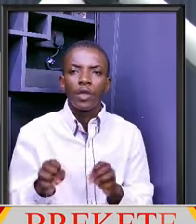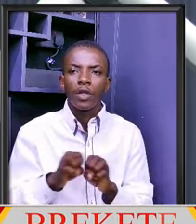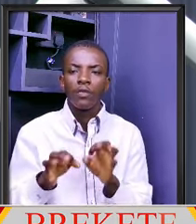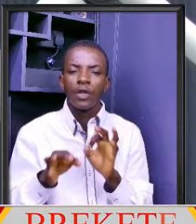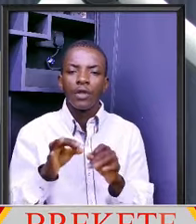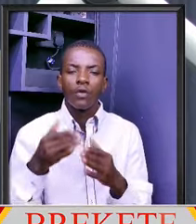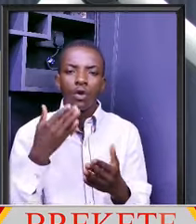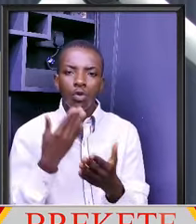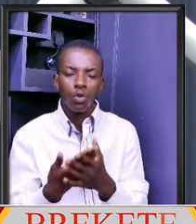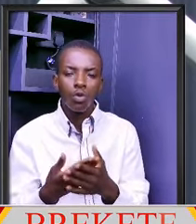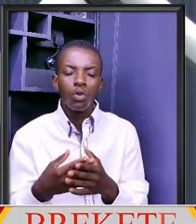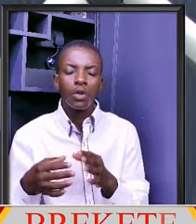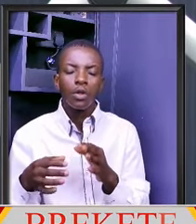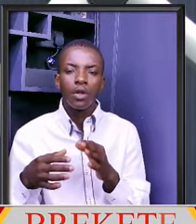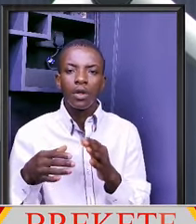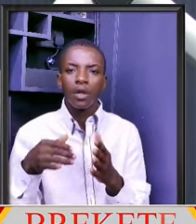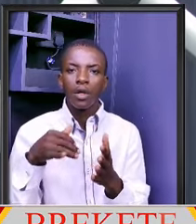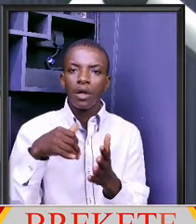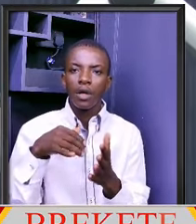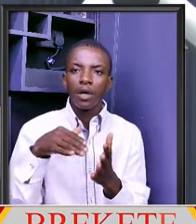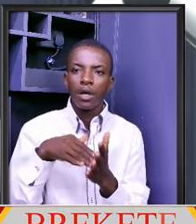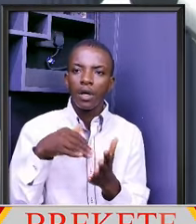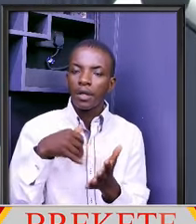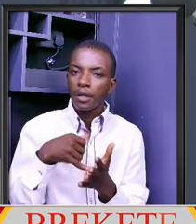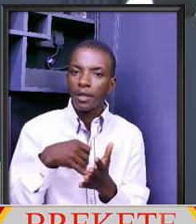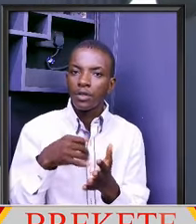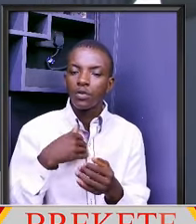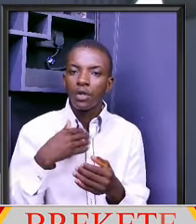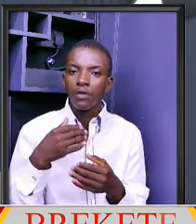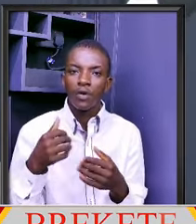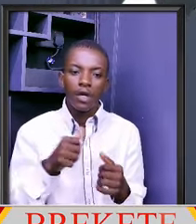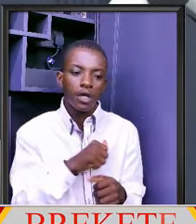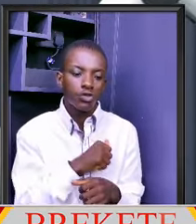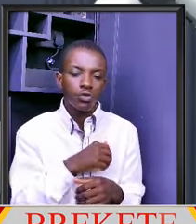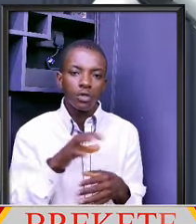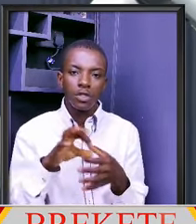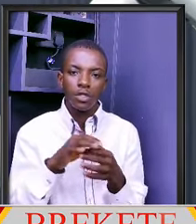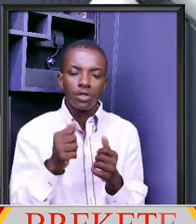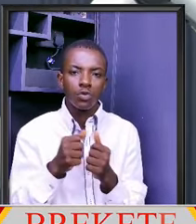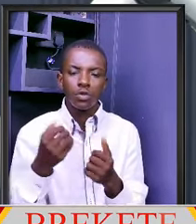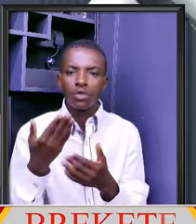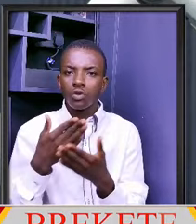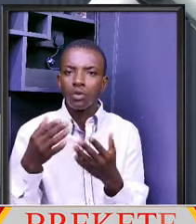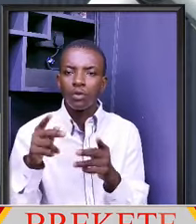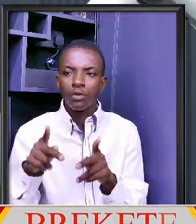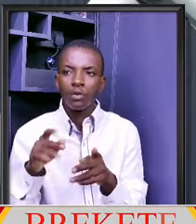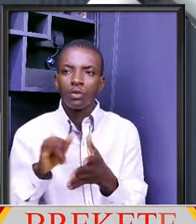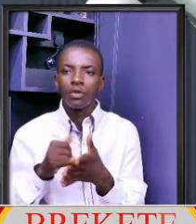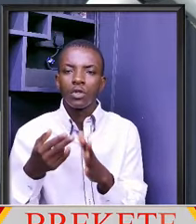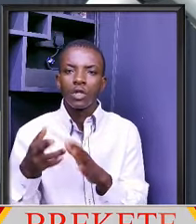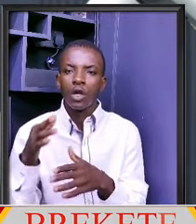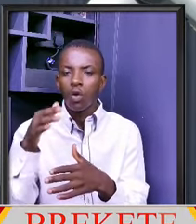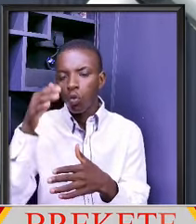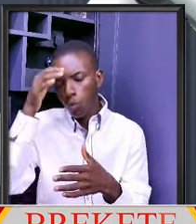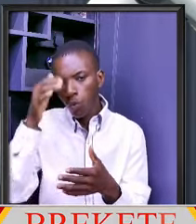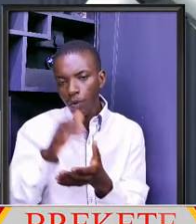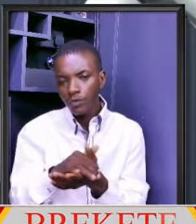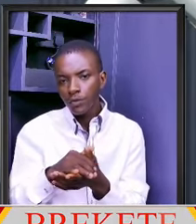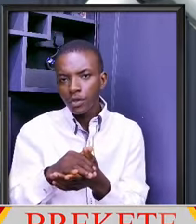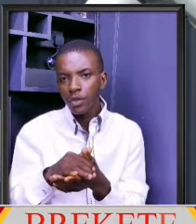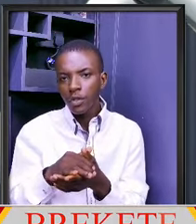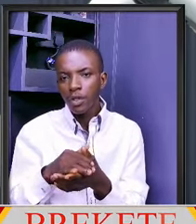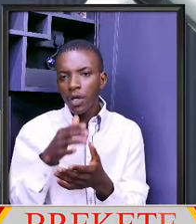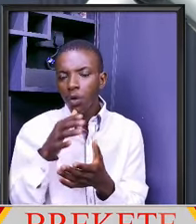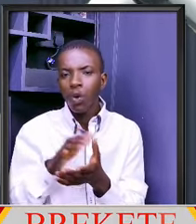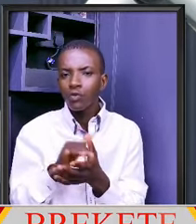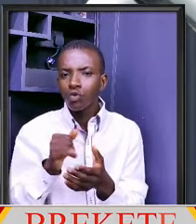Even if you are good at it, then you have attitude issue. Some of these people where their wives go call, my husband is a